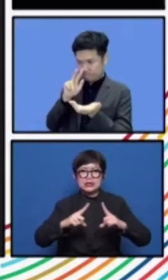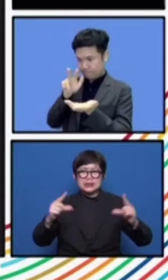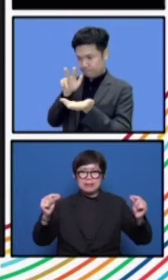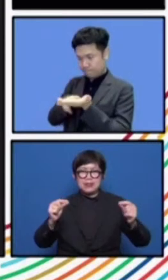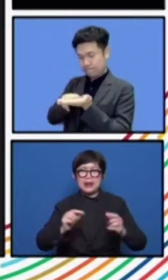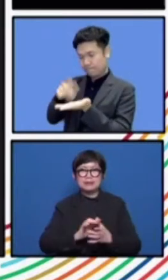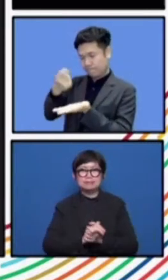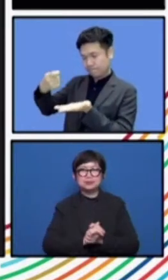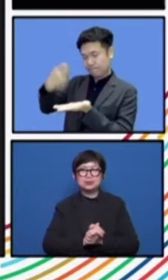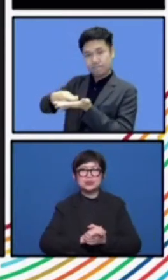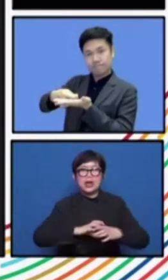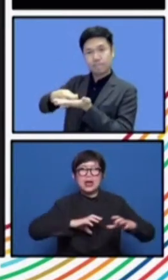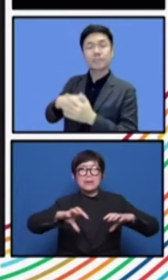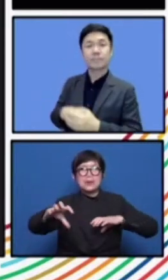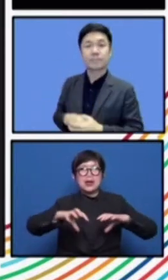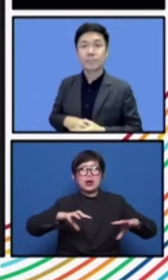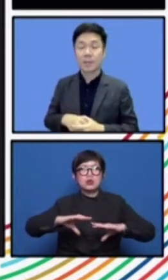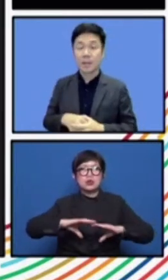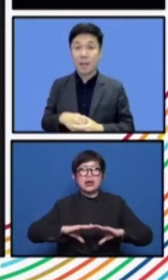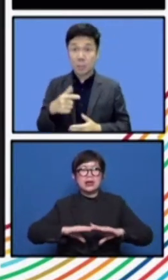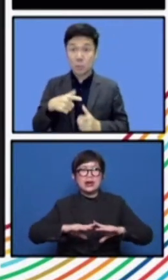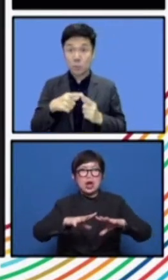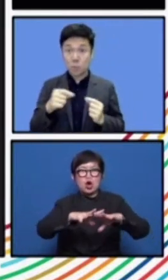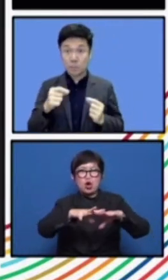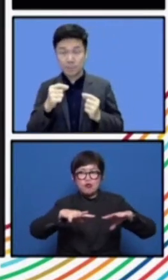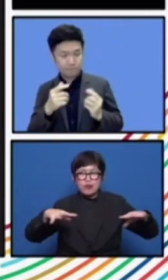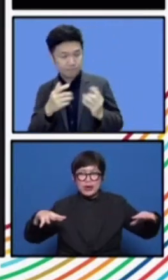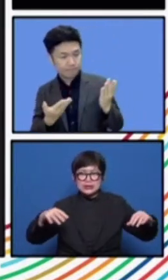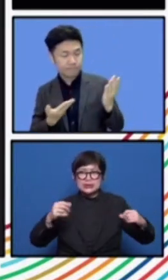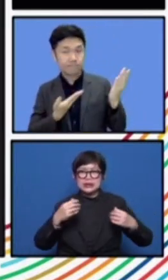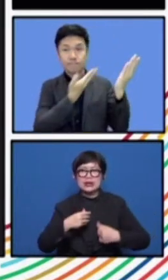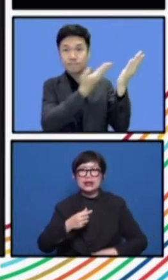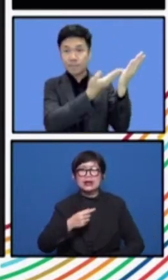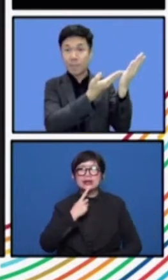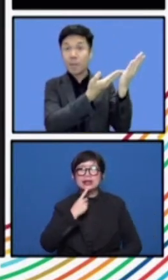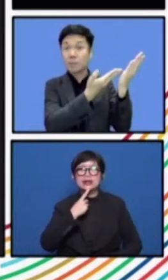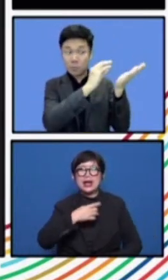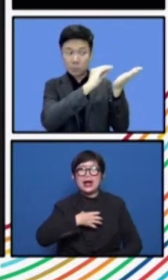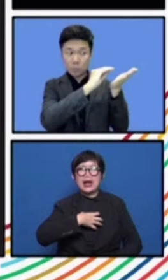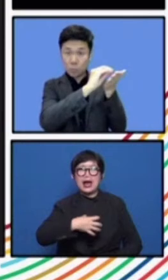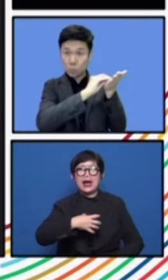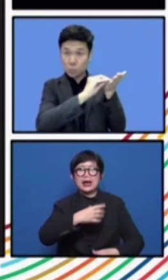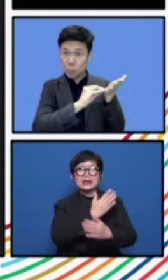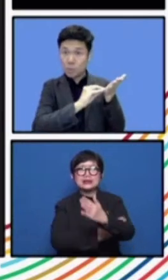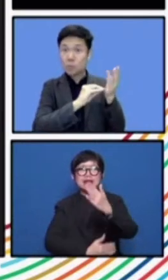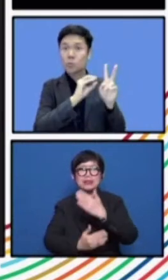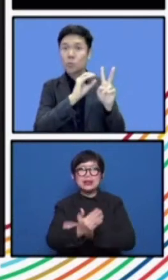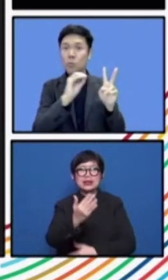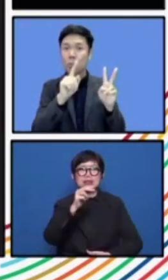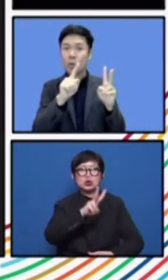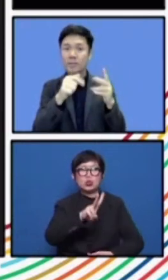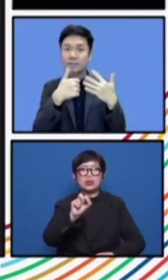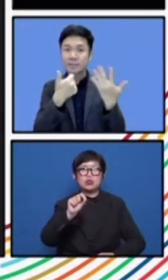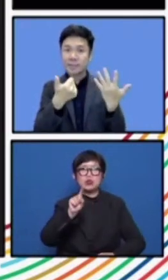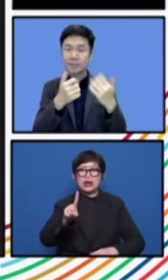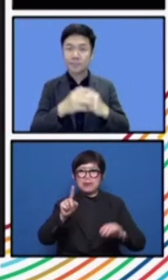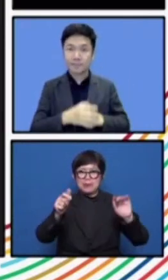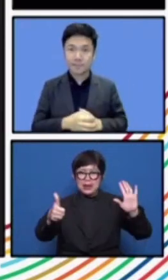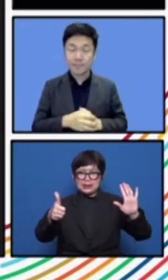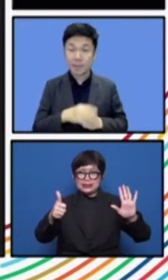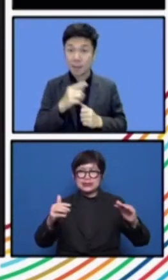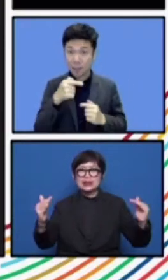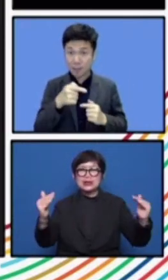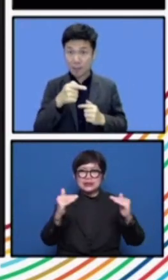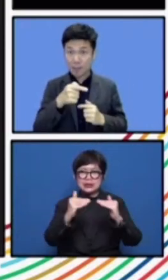submitted a national report to the committee on the rights of person with disability in 2016 in accordance with article 35